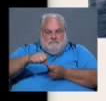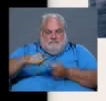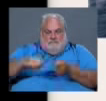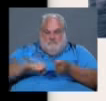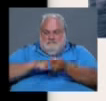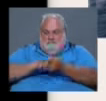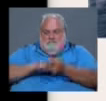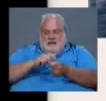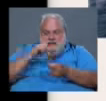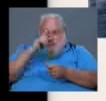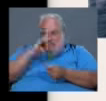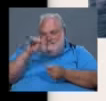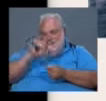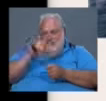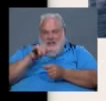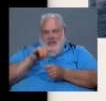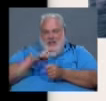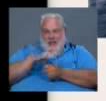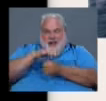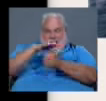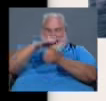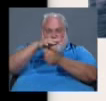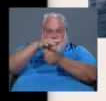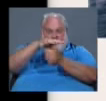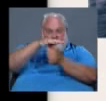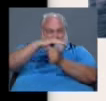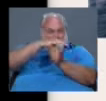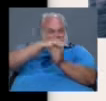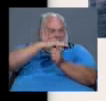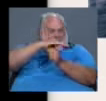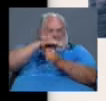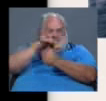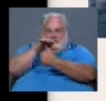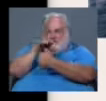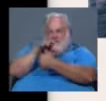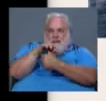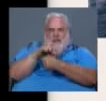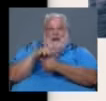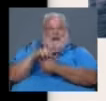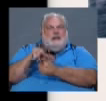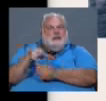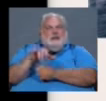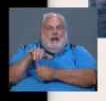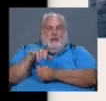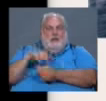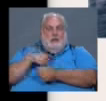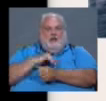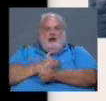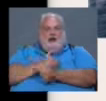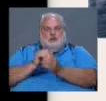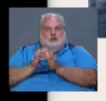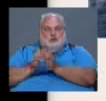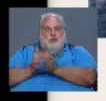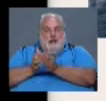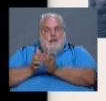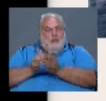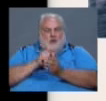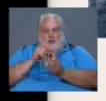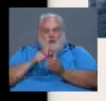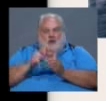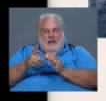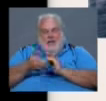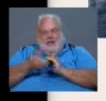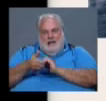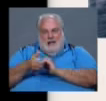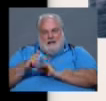can think about how a helicopter can maneuver, we can maneuver almost that way. So whereas a lot of ships, when they go into port, will require support from tugs, we can